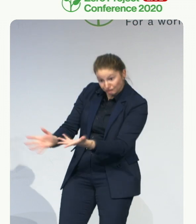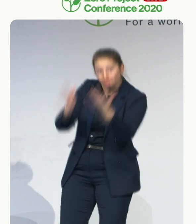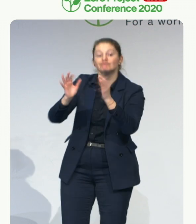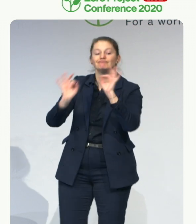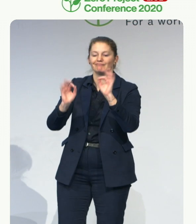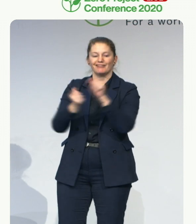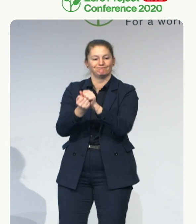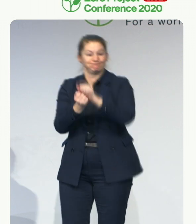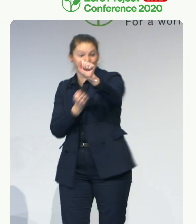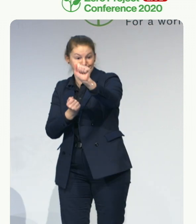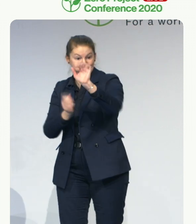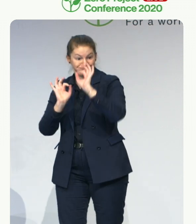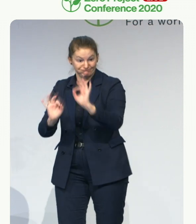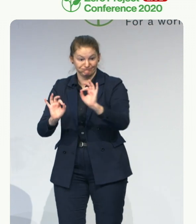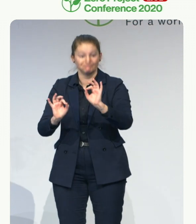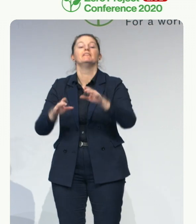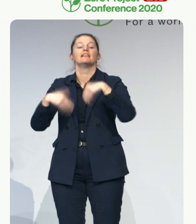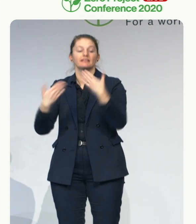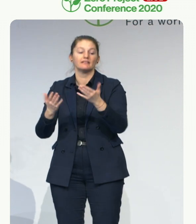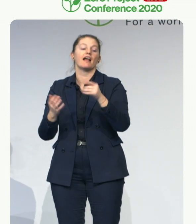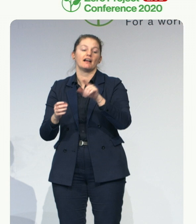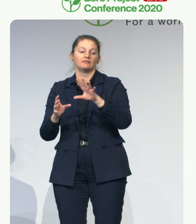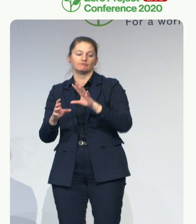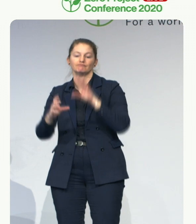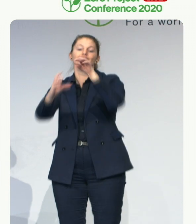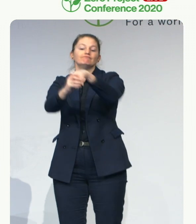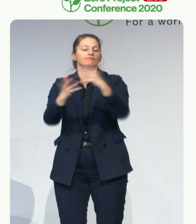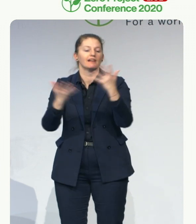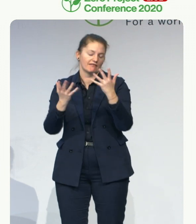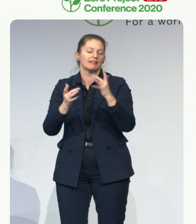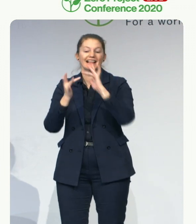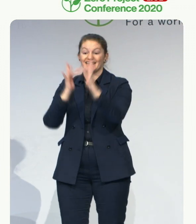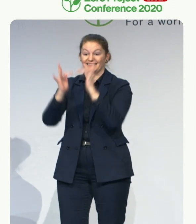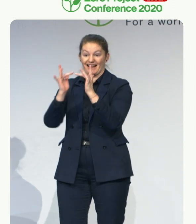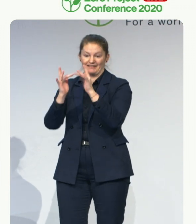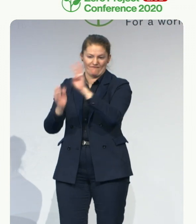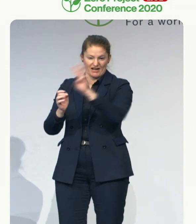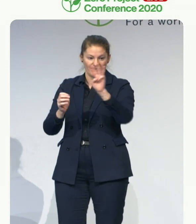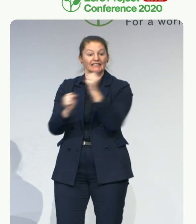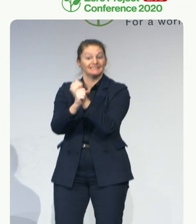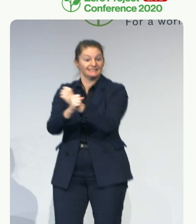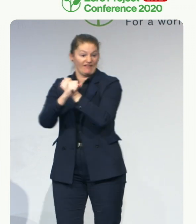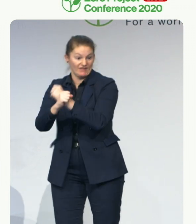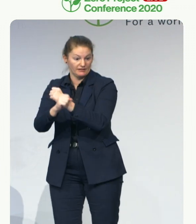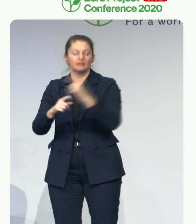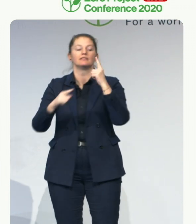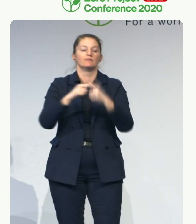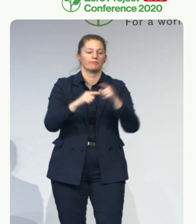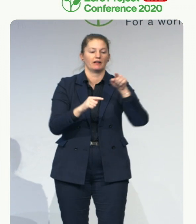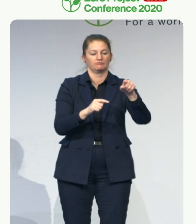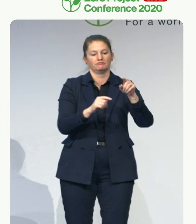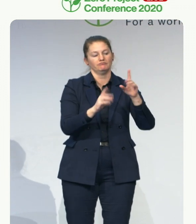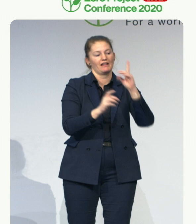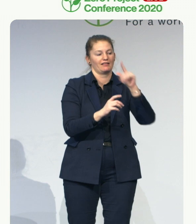The training was based on a course offering of the Cisco Networking Academy. Most of